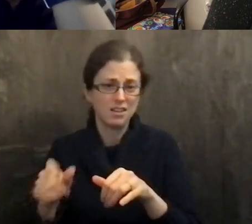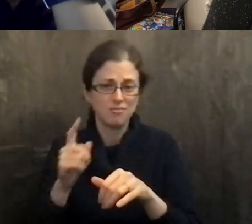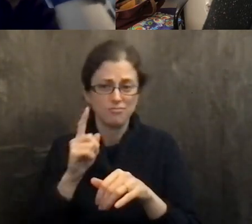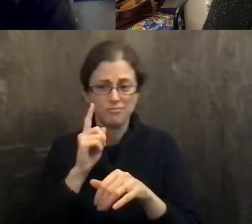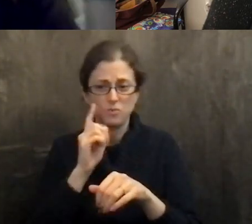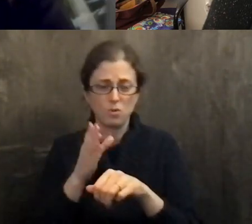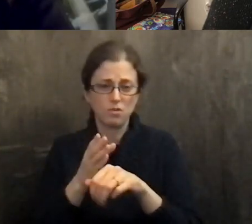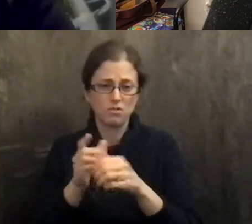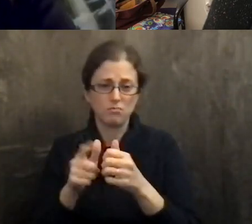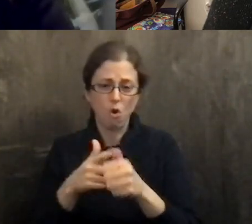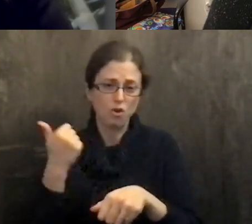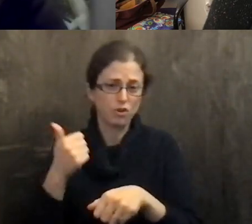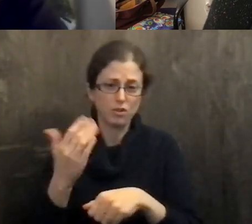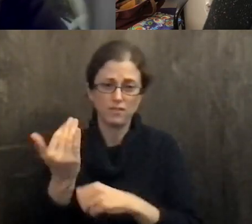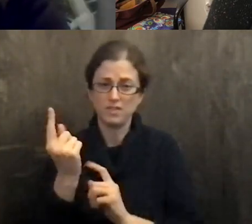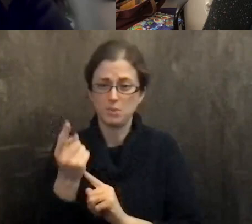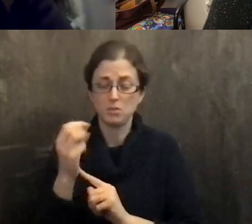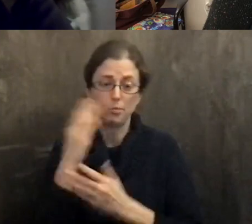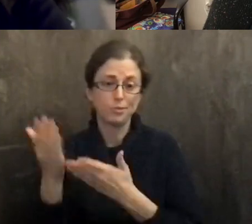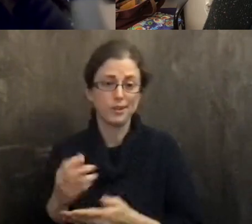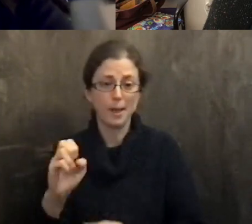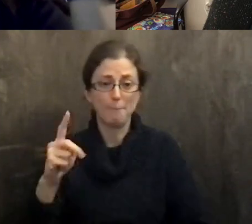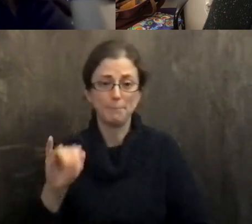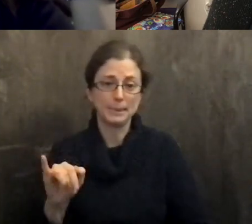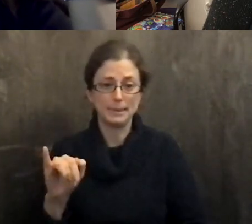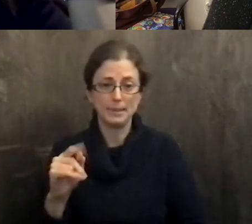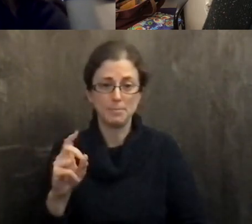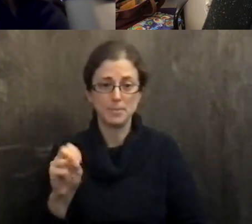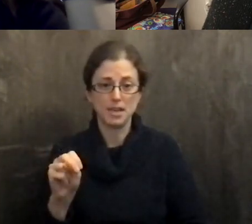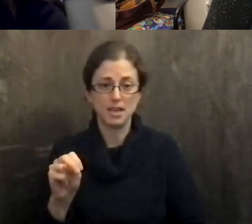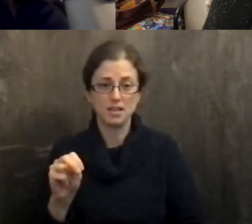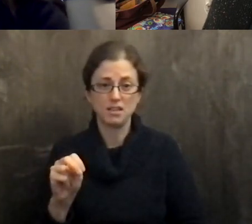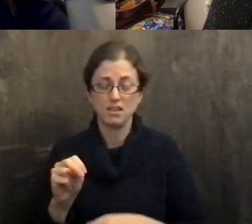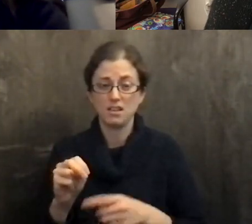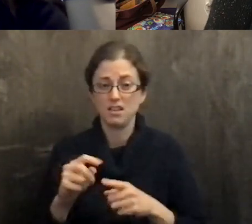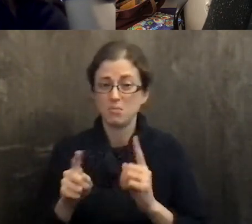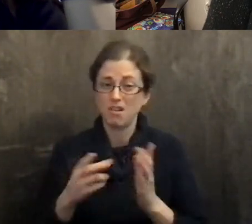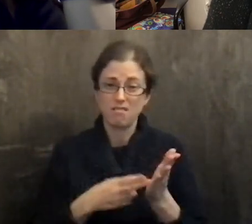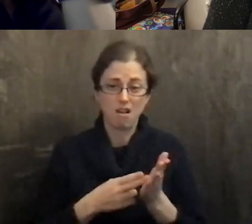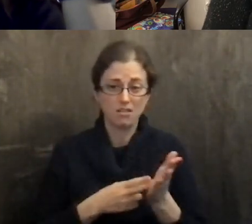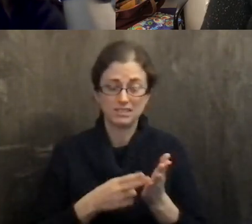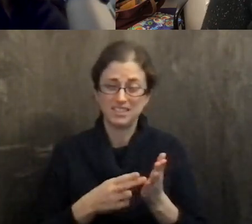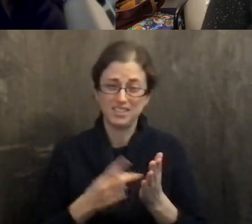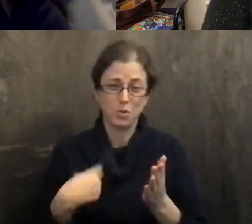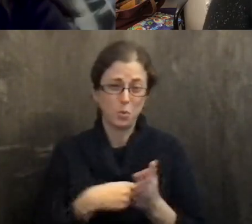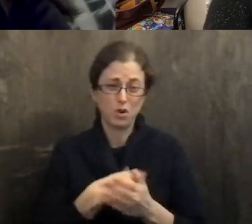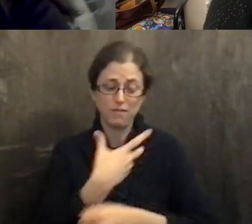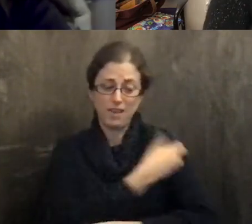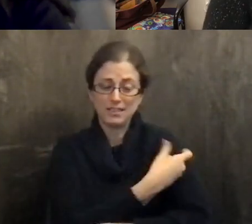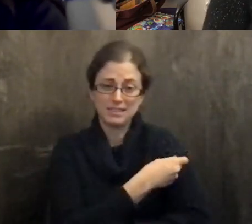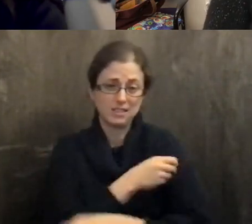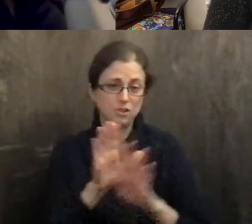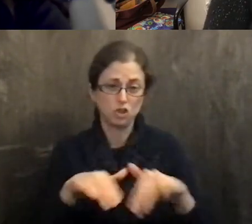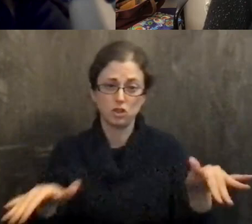really worried. But frankly, again, we run a vaccination clinic upstairs at our clinic, and we are vaccinating kids with all kinds